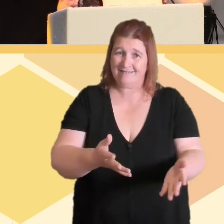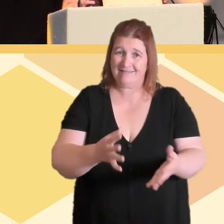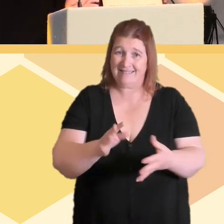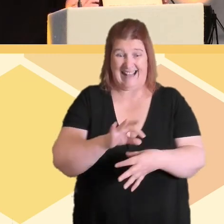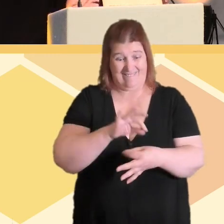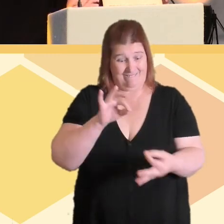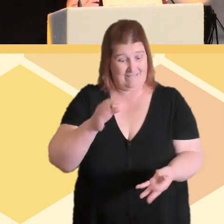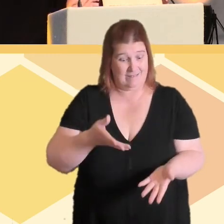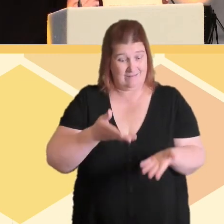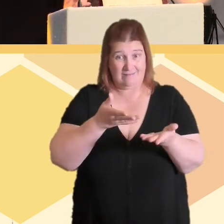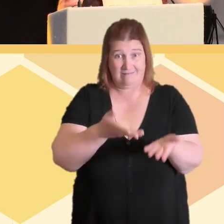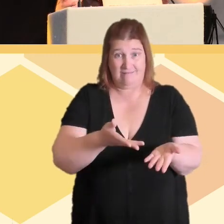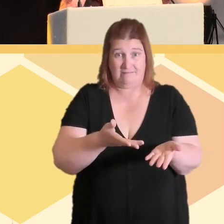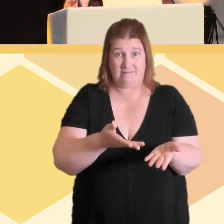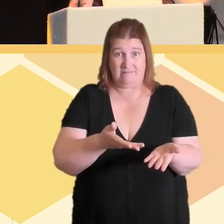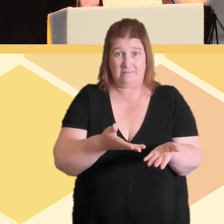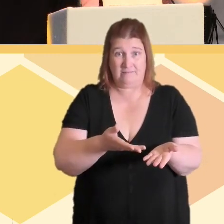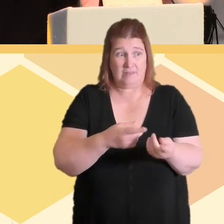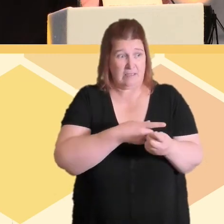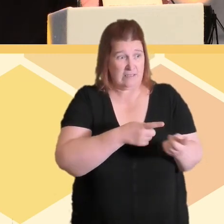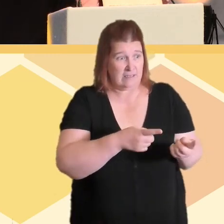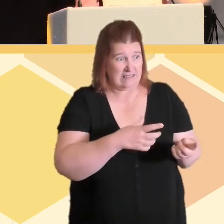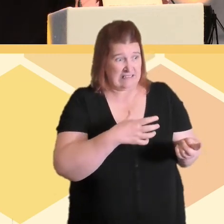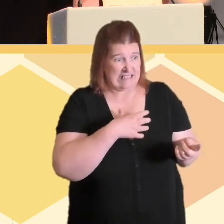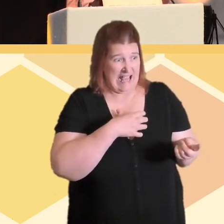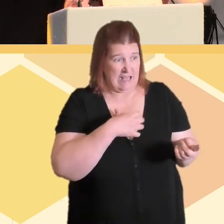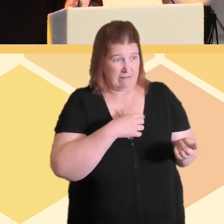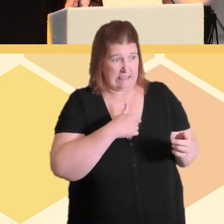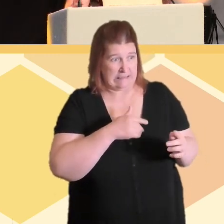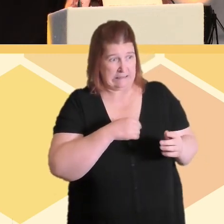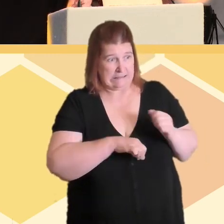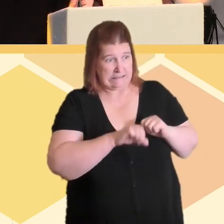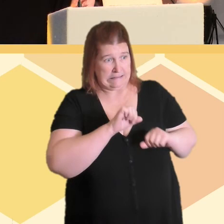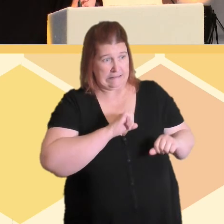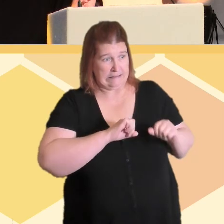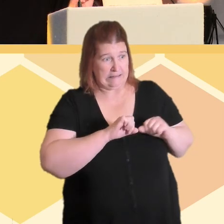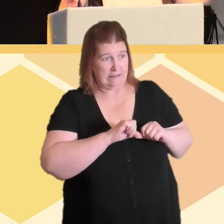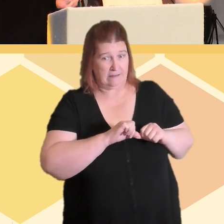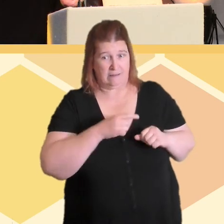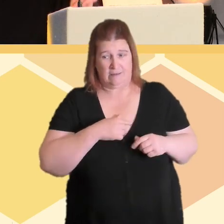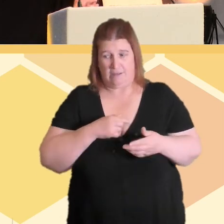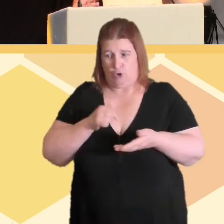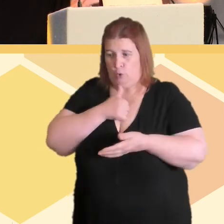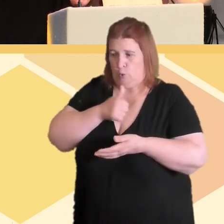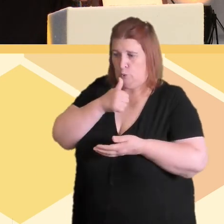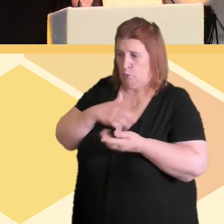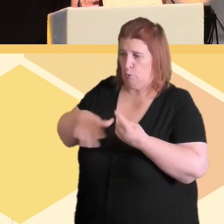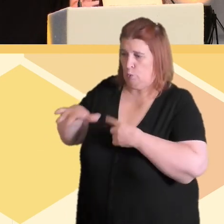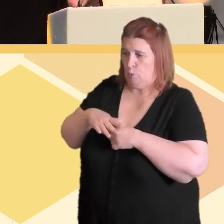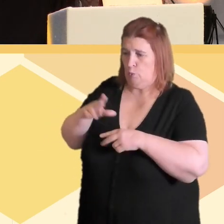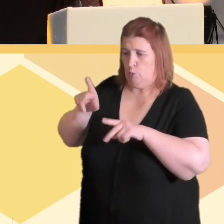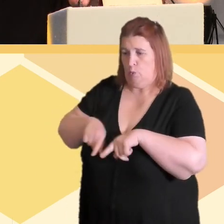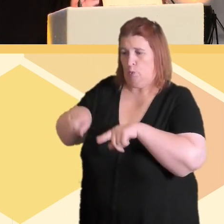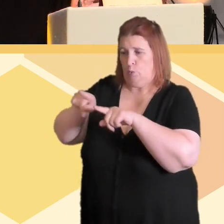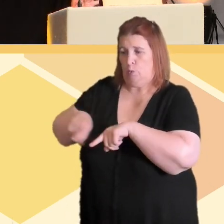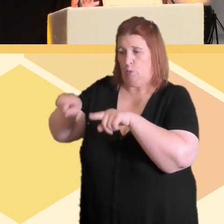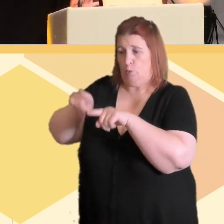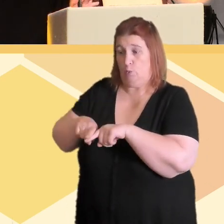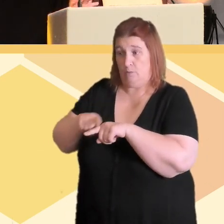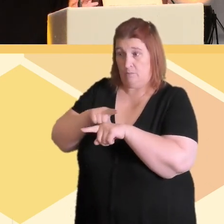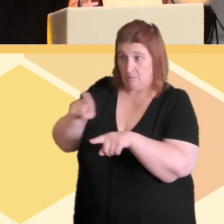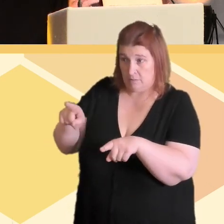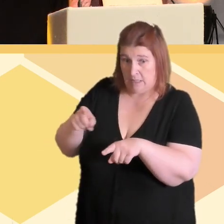Why? Do the social settings you live in or the institutions you have built have a place for different